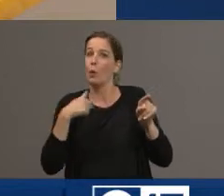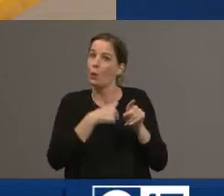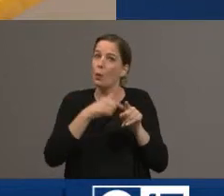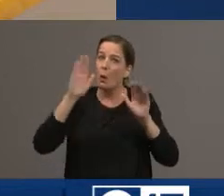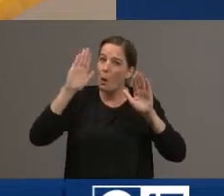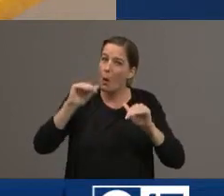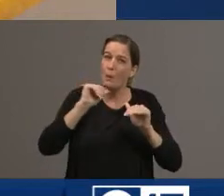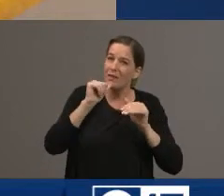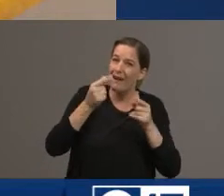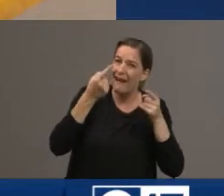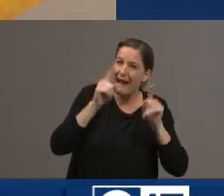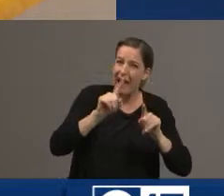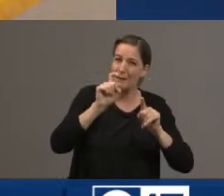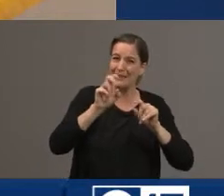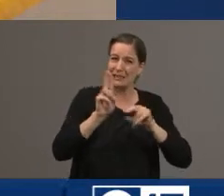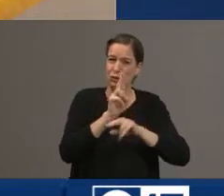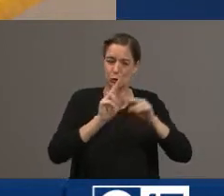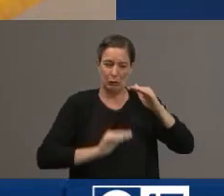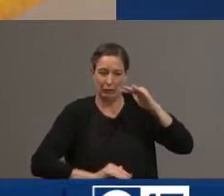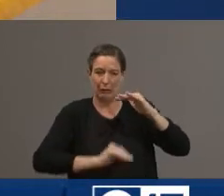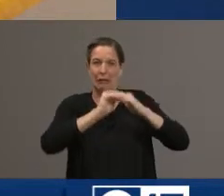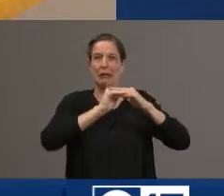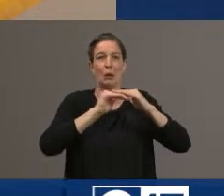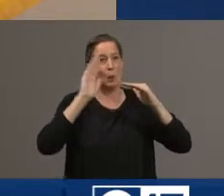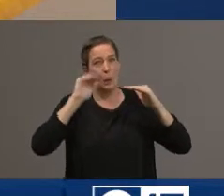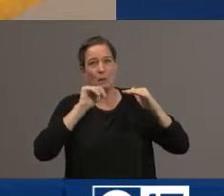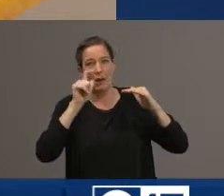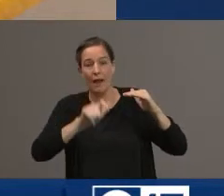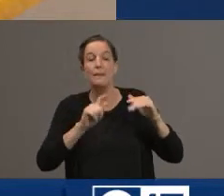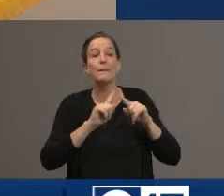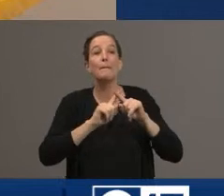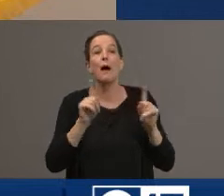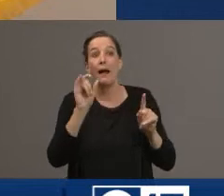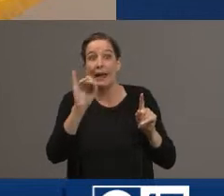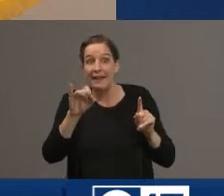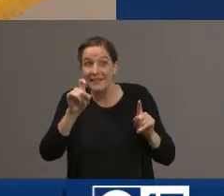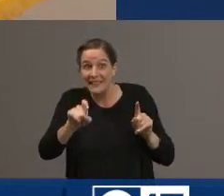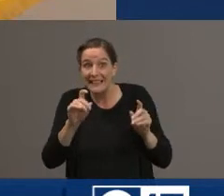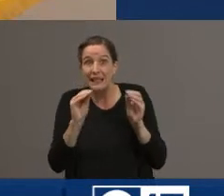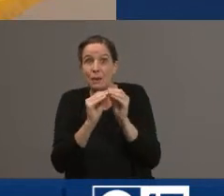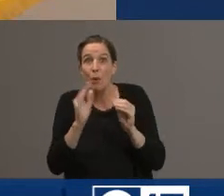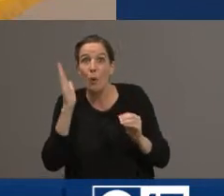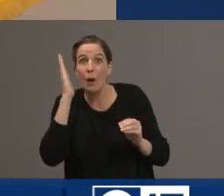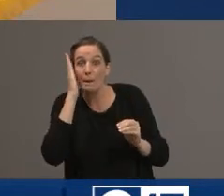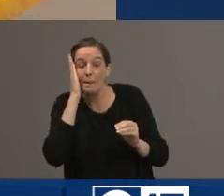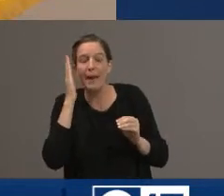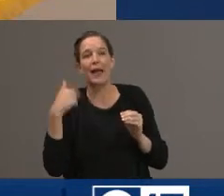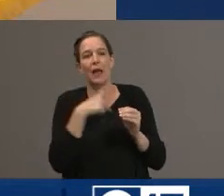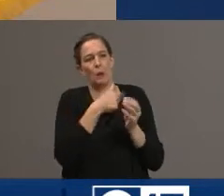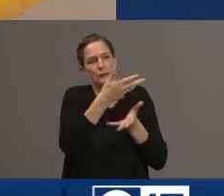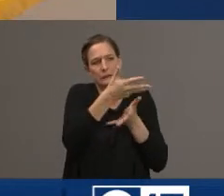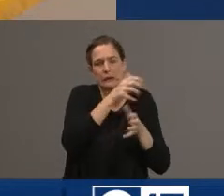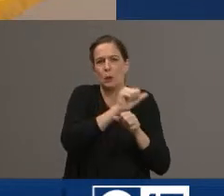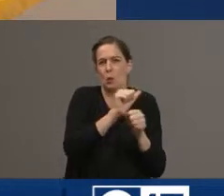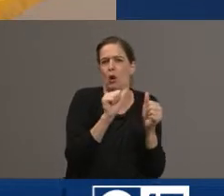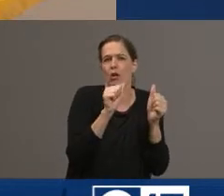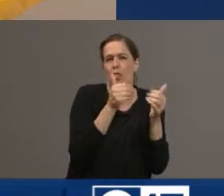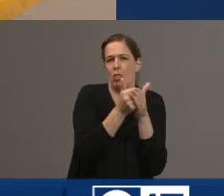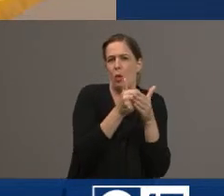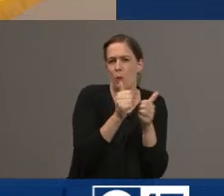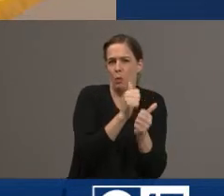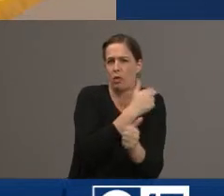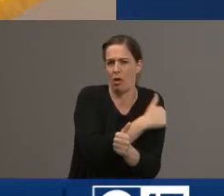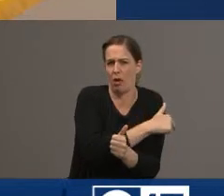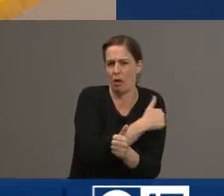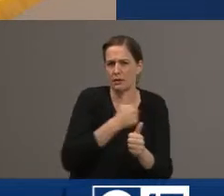have alternate care sites in place if we do need those beds, and we're working very closely with our hospitals. In response to